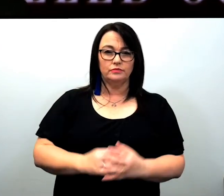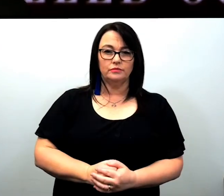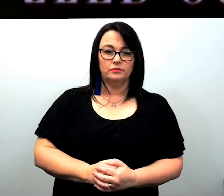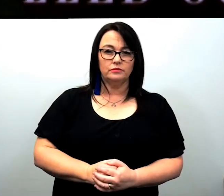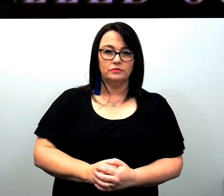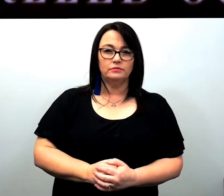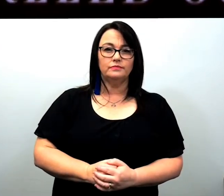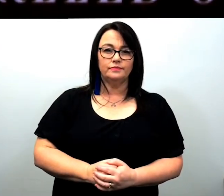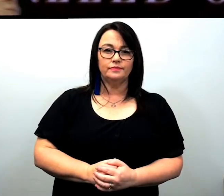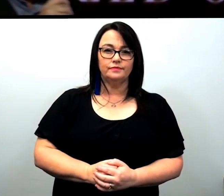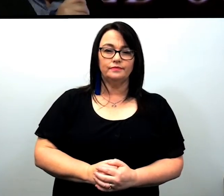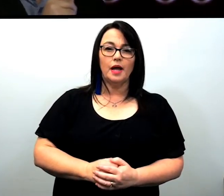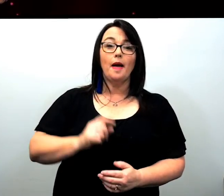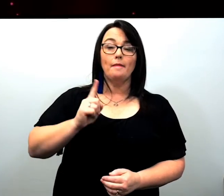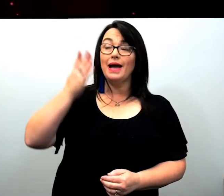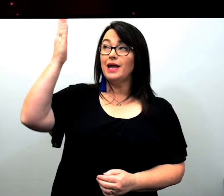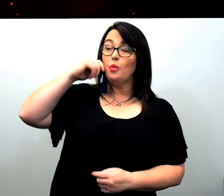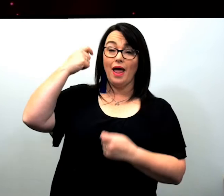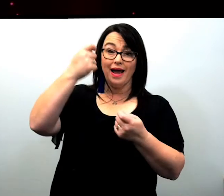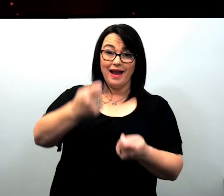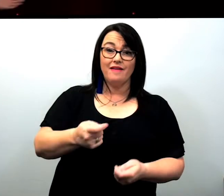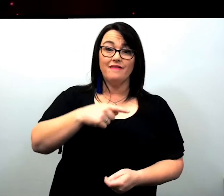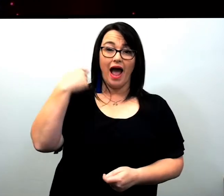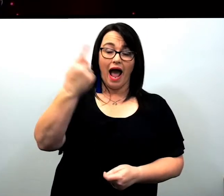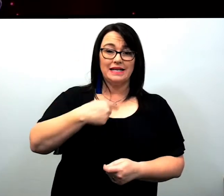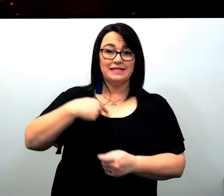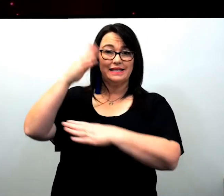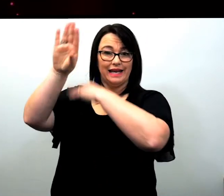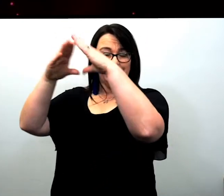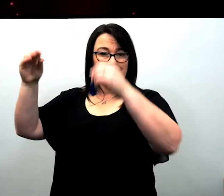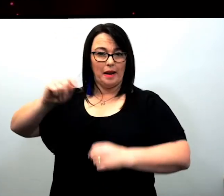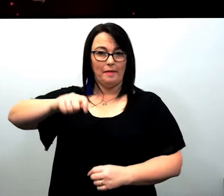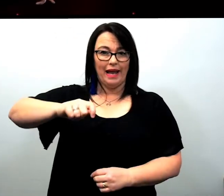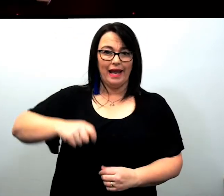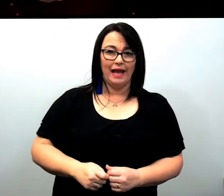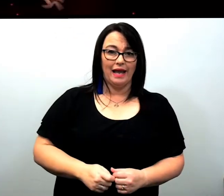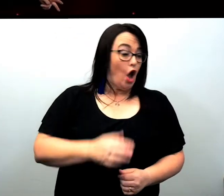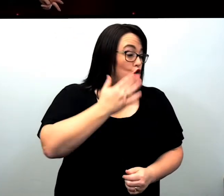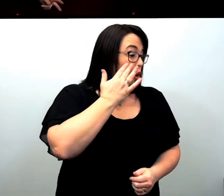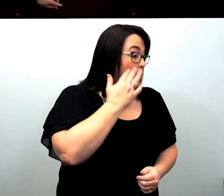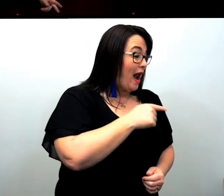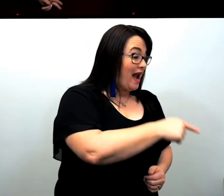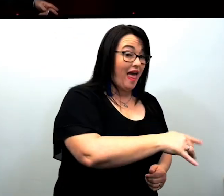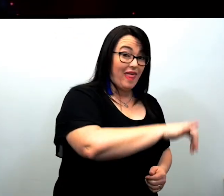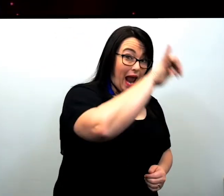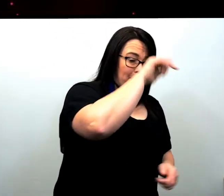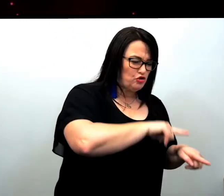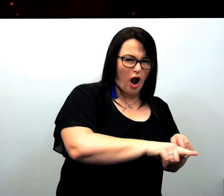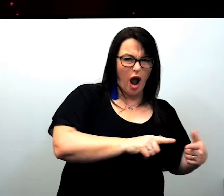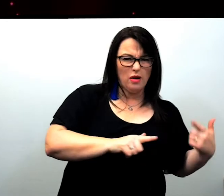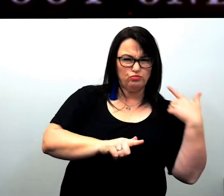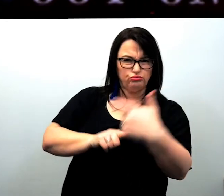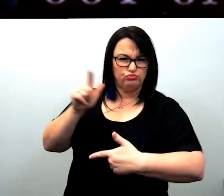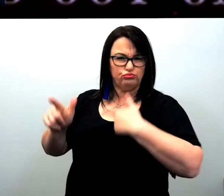kingdom. In other words, whatever the enemy throws at you, whatever attack, I'll give you a key to lock, to bind what they're doing, and